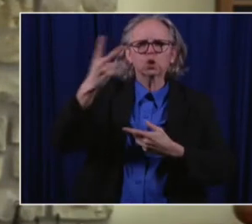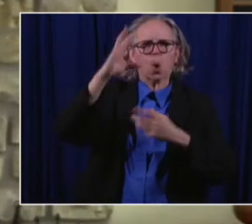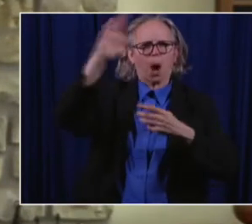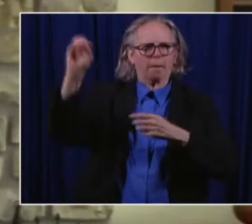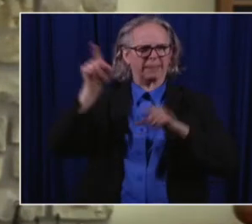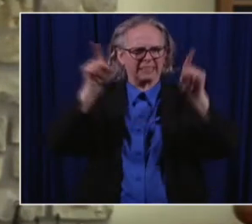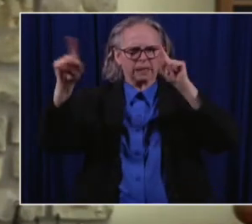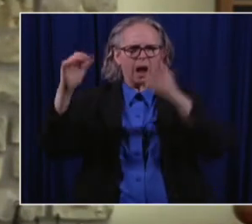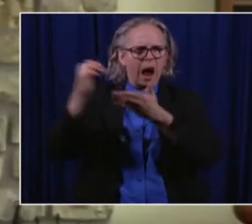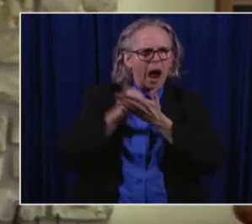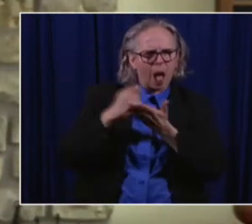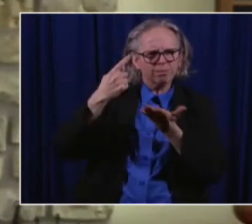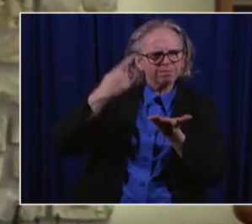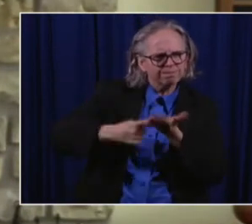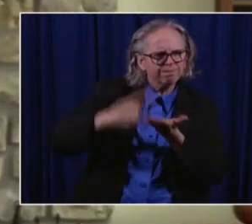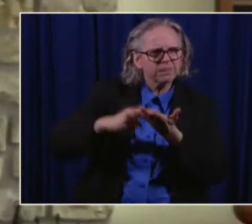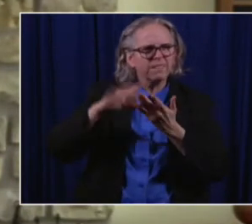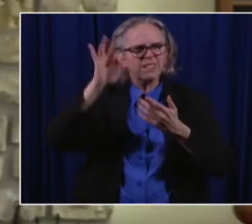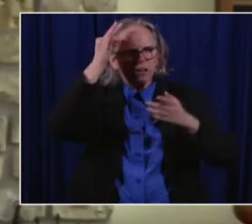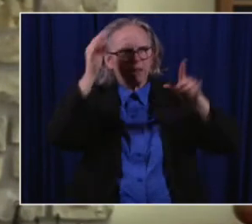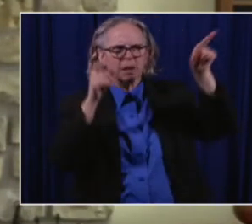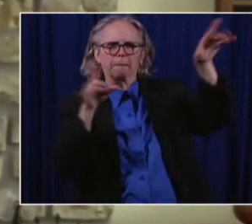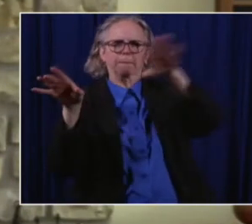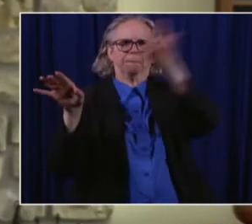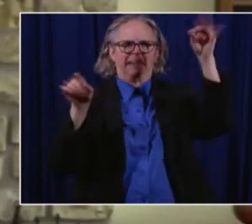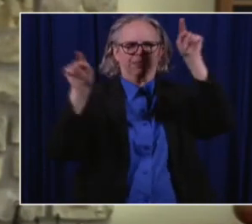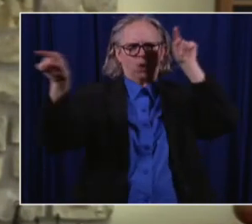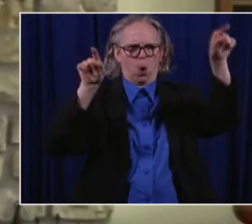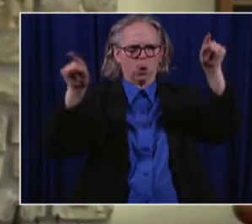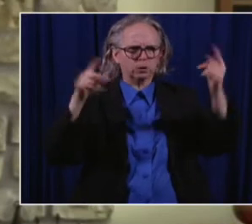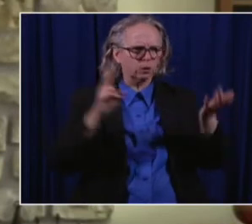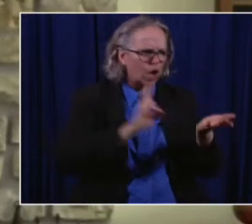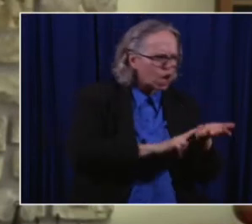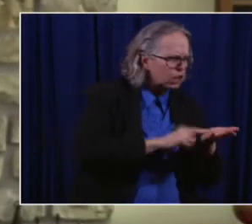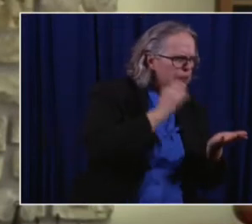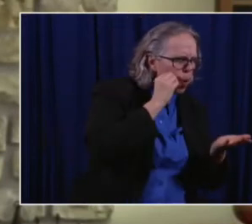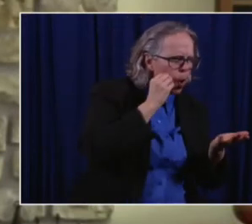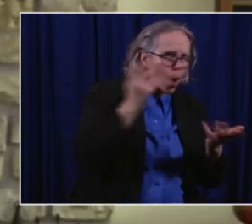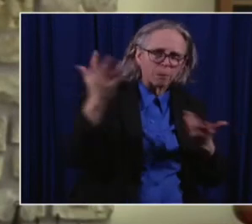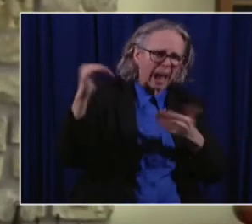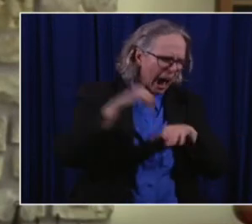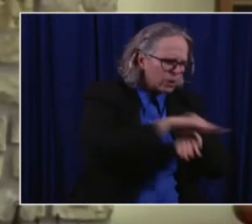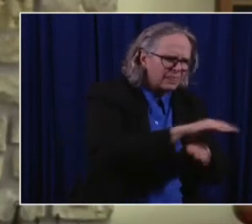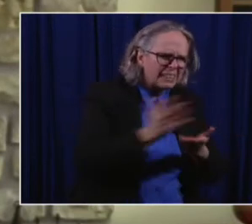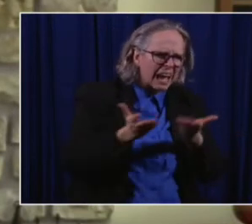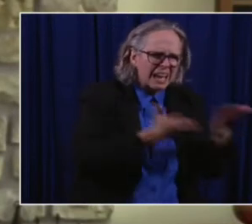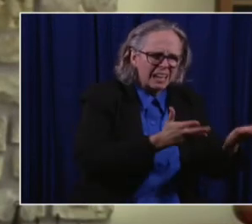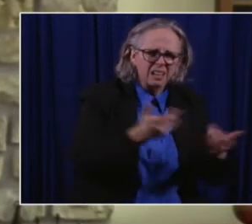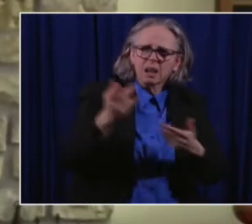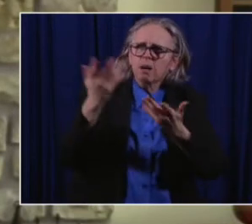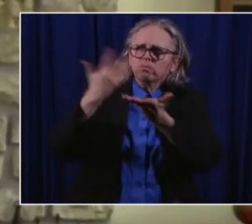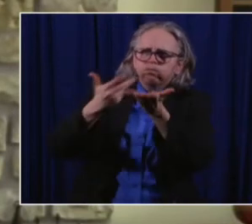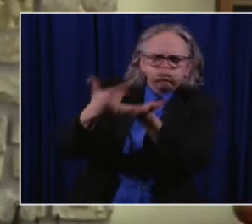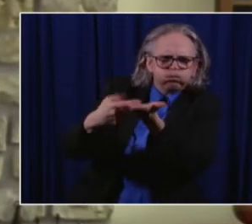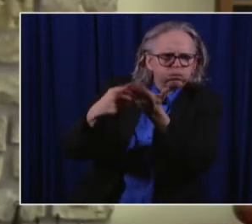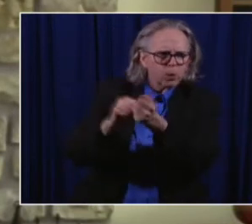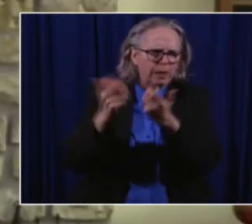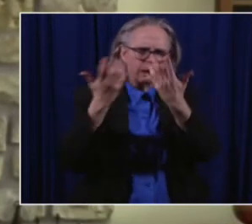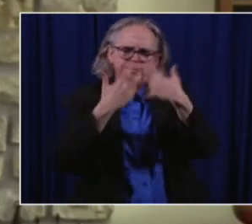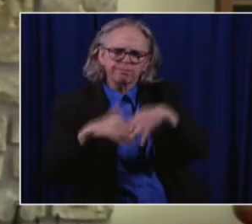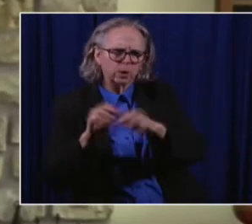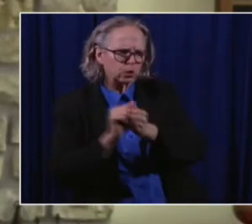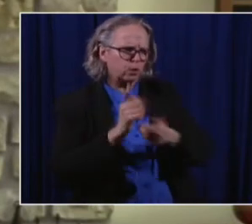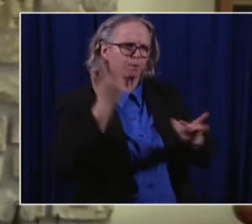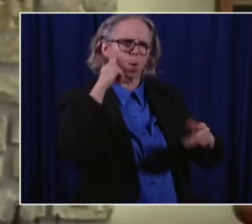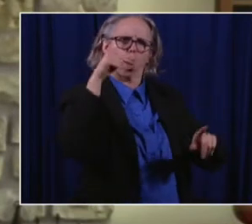to handle the nursing homes. And so we were working with them, wanted to make sure everything is going to go well in that regard.